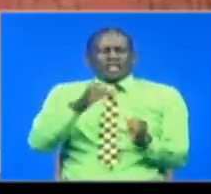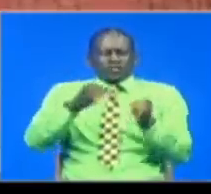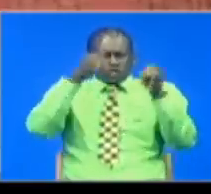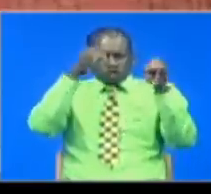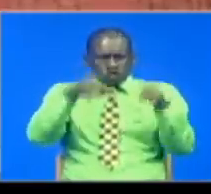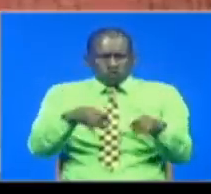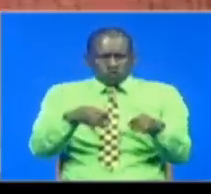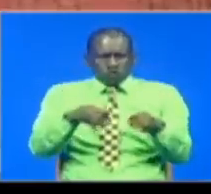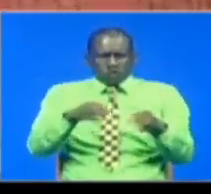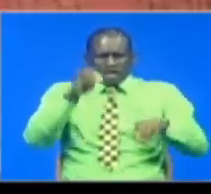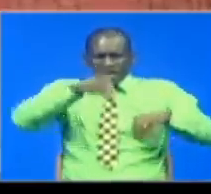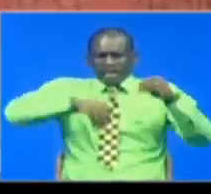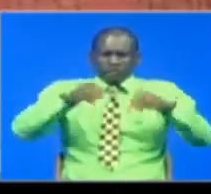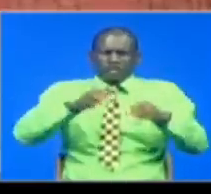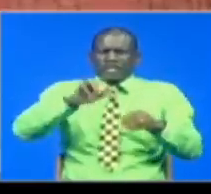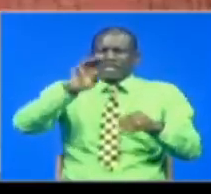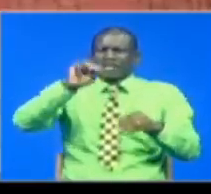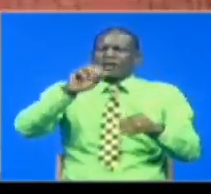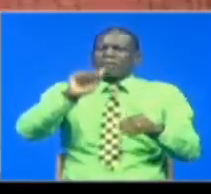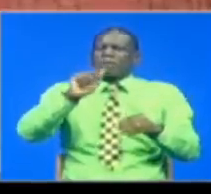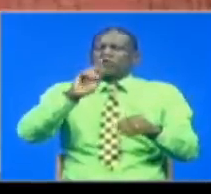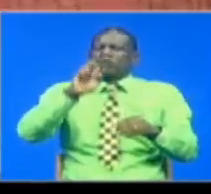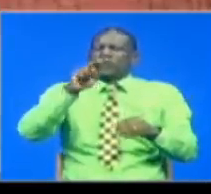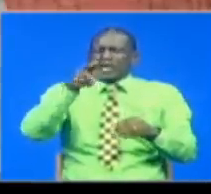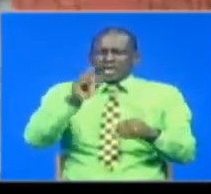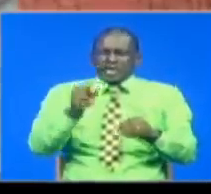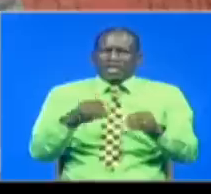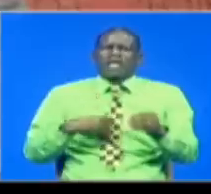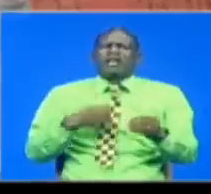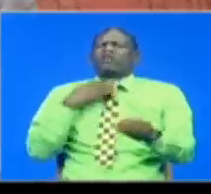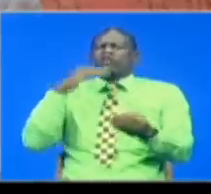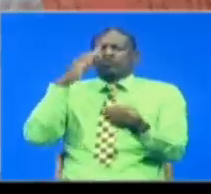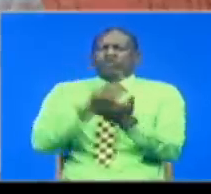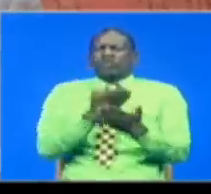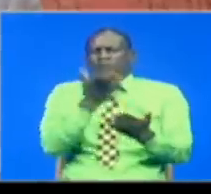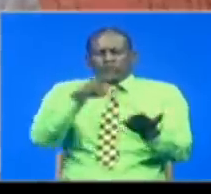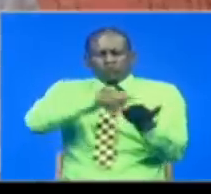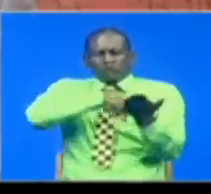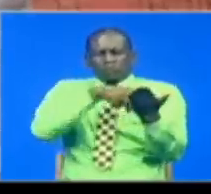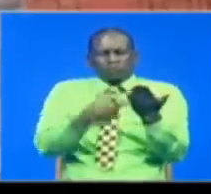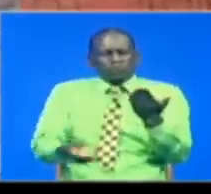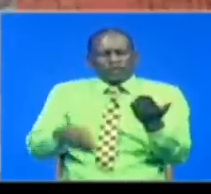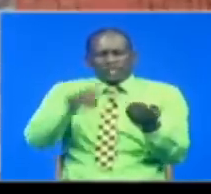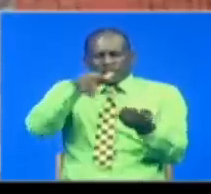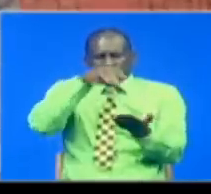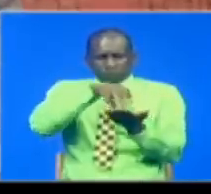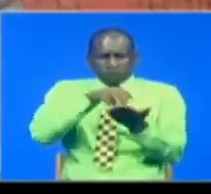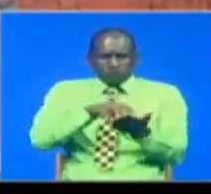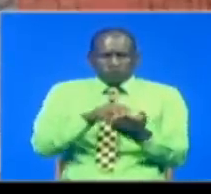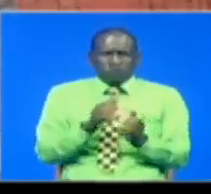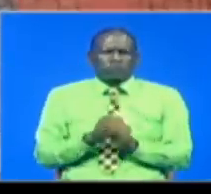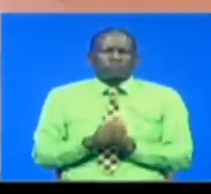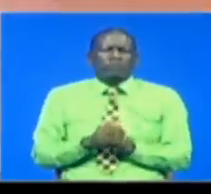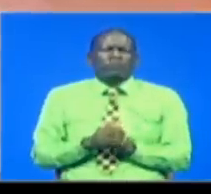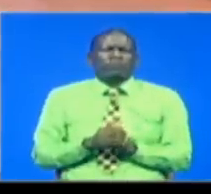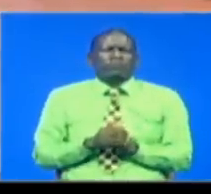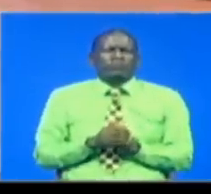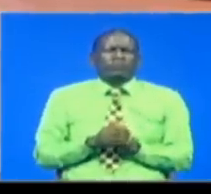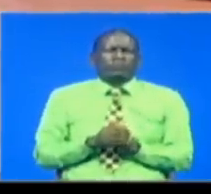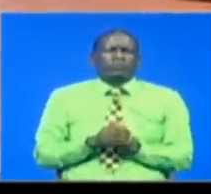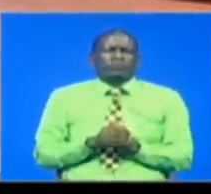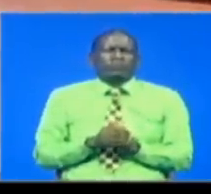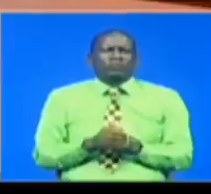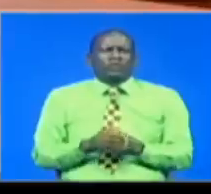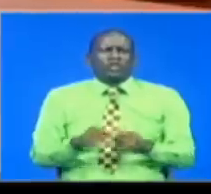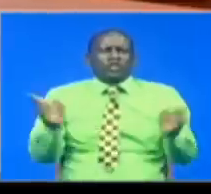people of Makueni. And we want to assure him that he will lose the seat even before the first ballot is cast. No